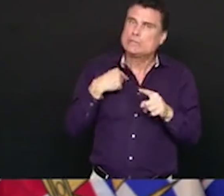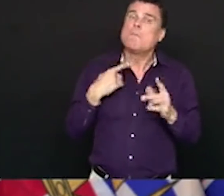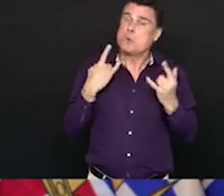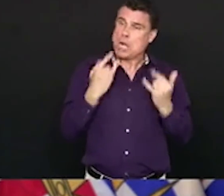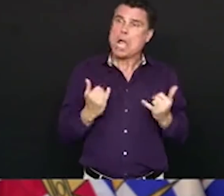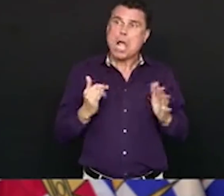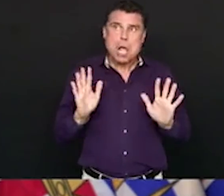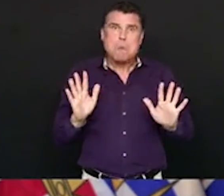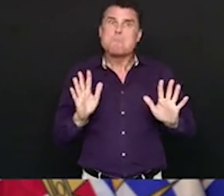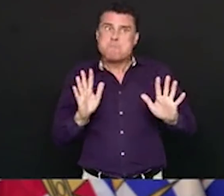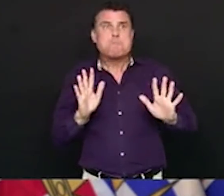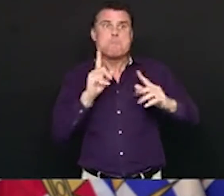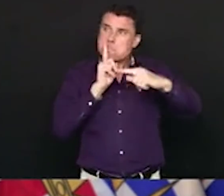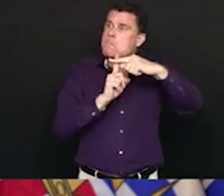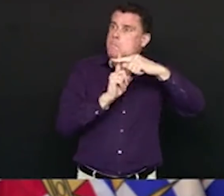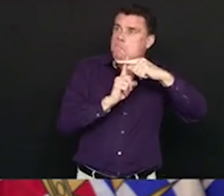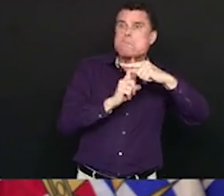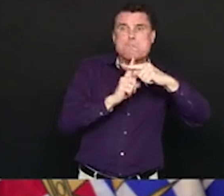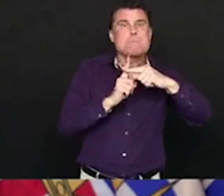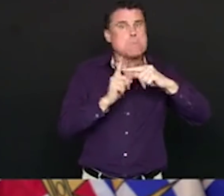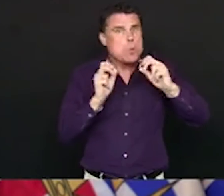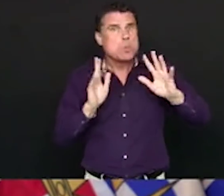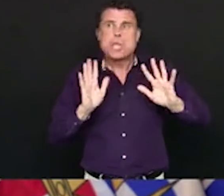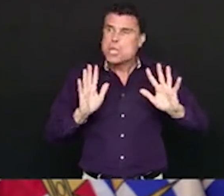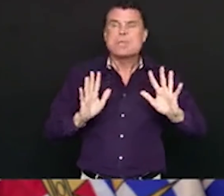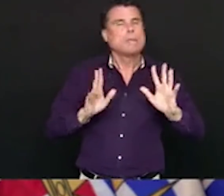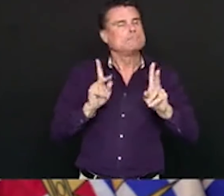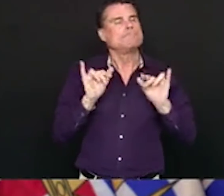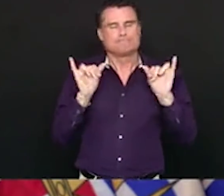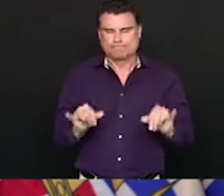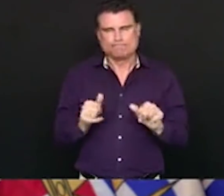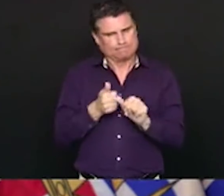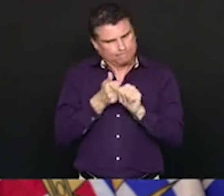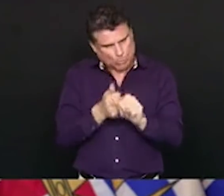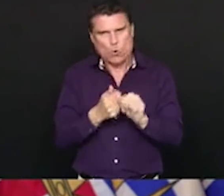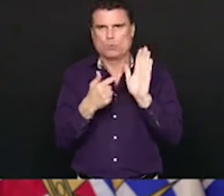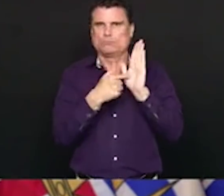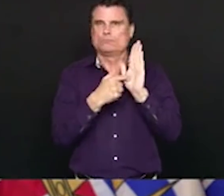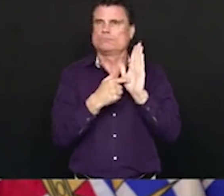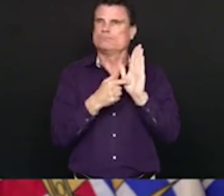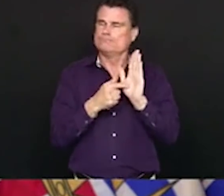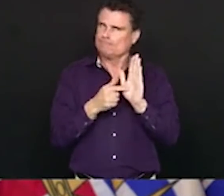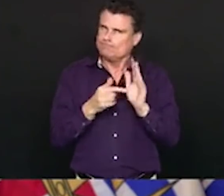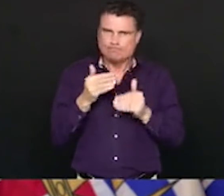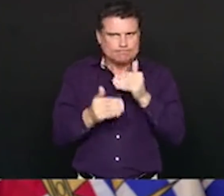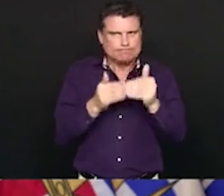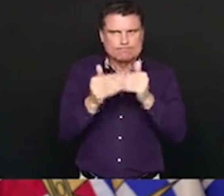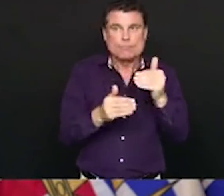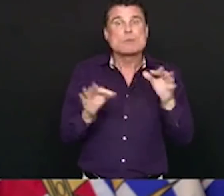that's why it is so important for us to be patient right now, to be kind to each other,